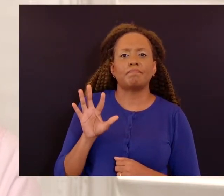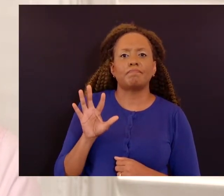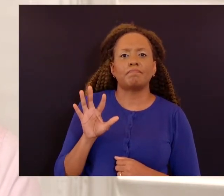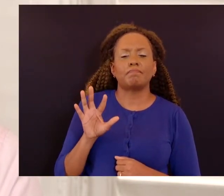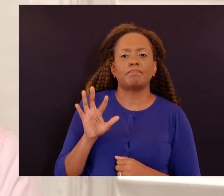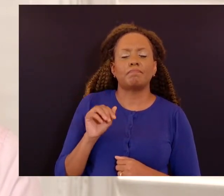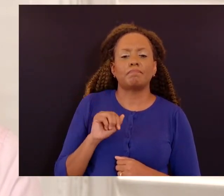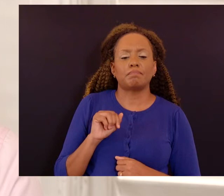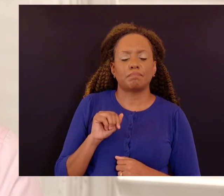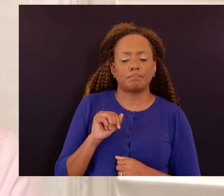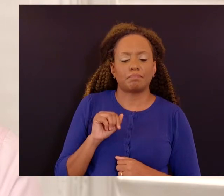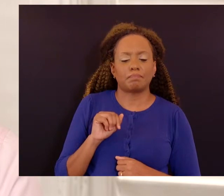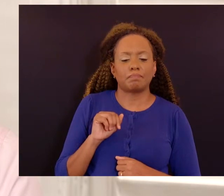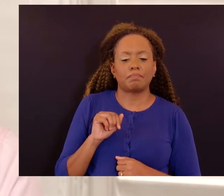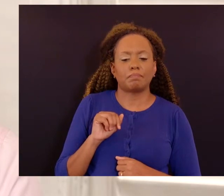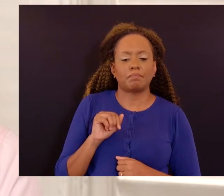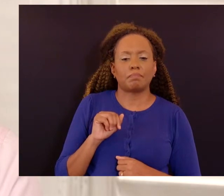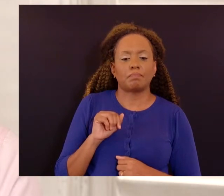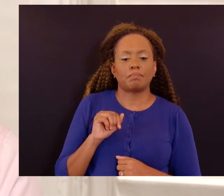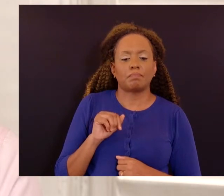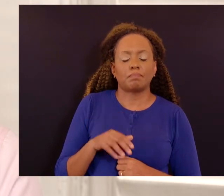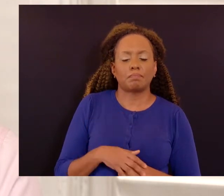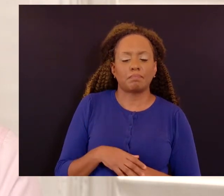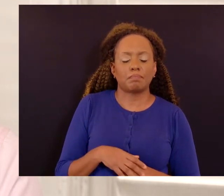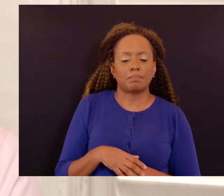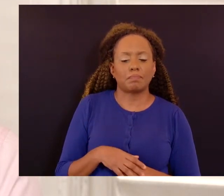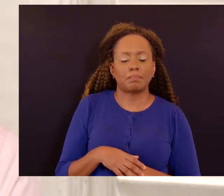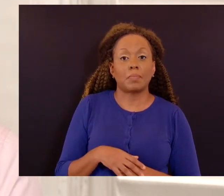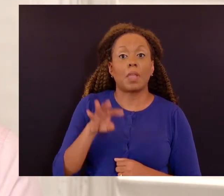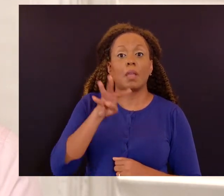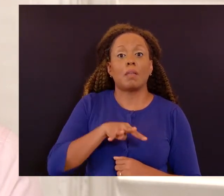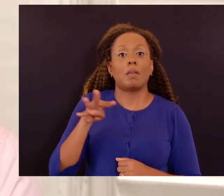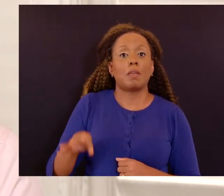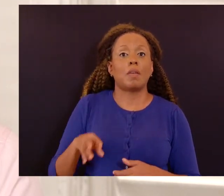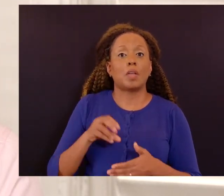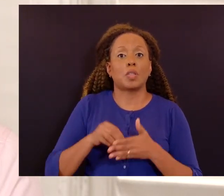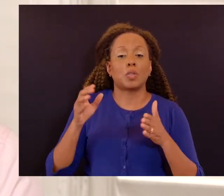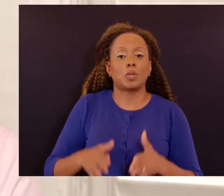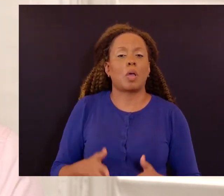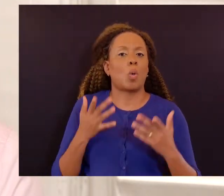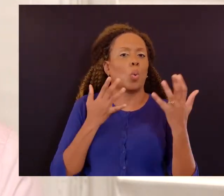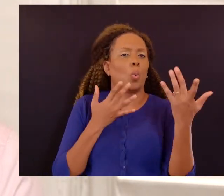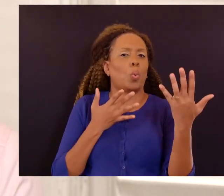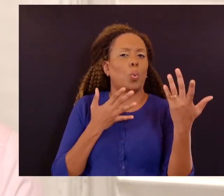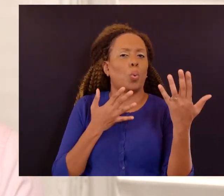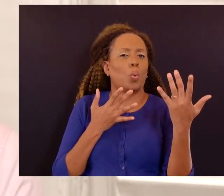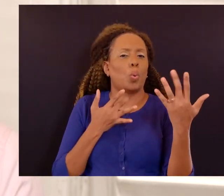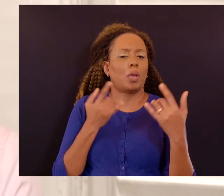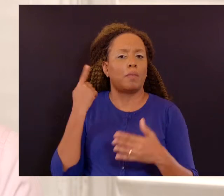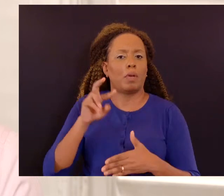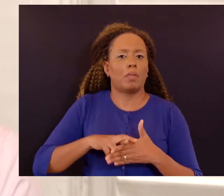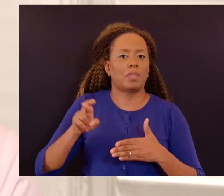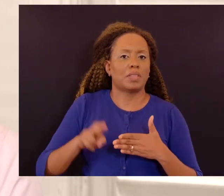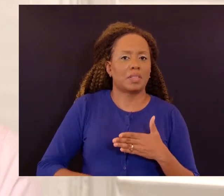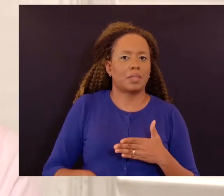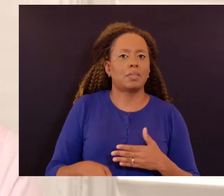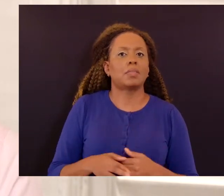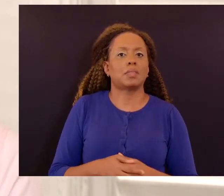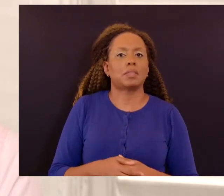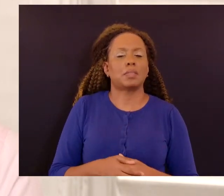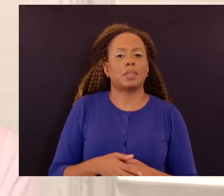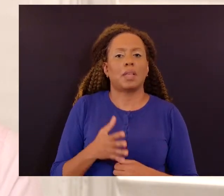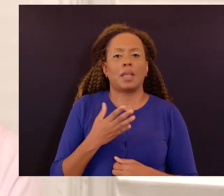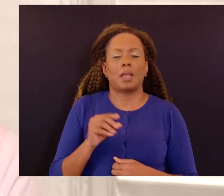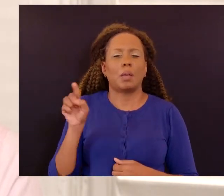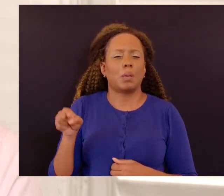candidates who are awaiting the results of their request for reviews at the CSEC level, and only about